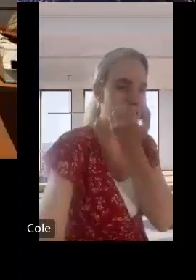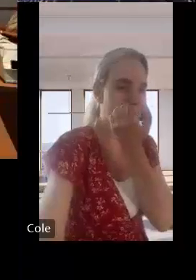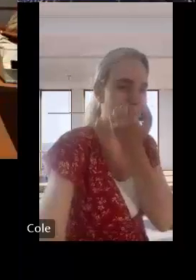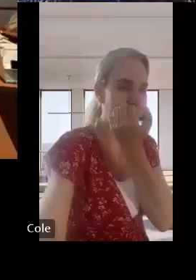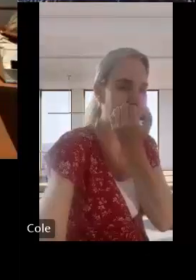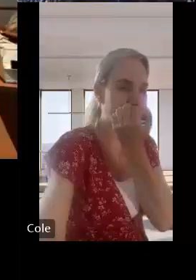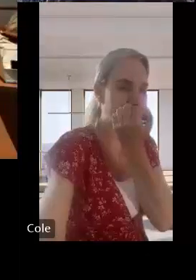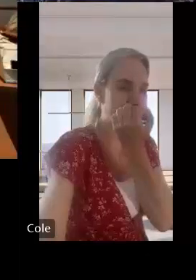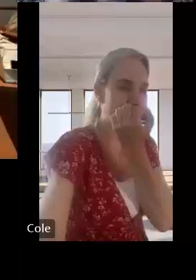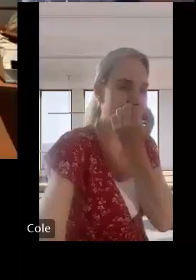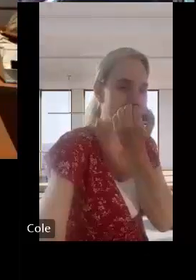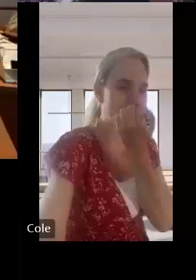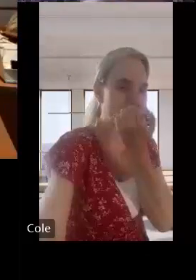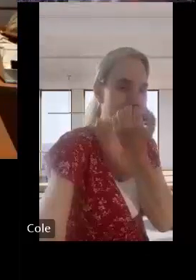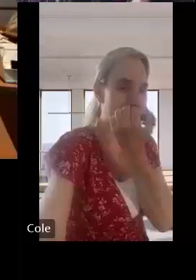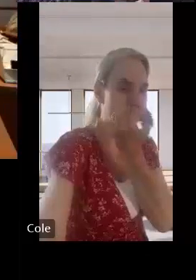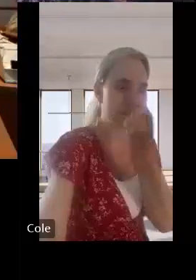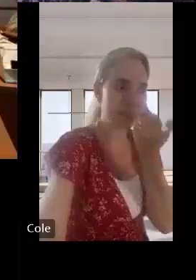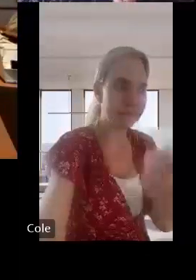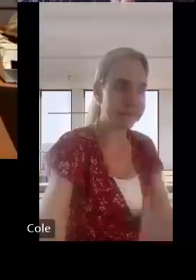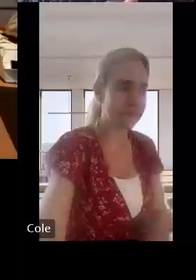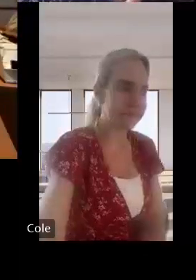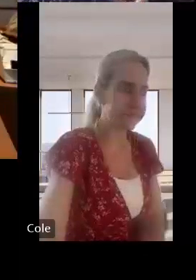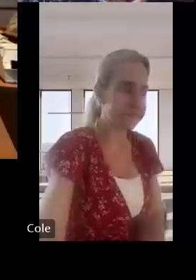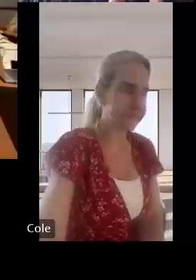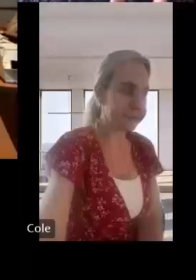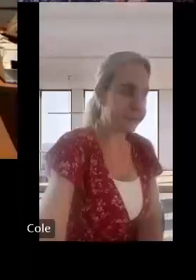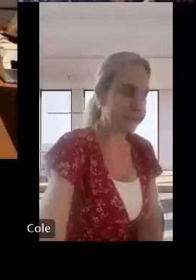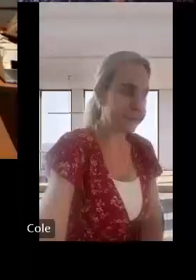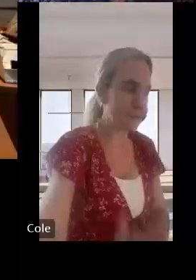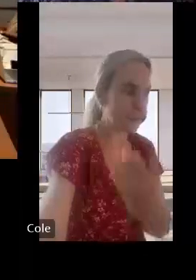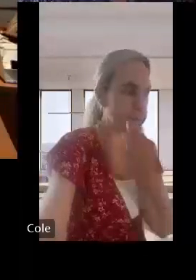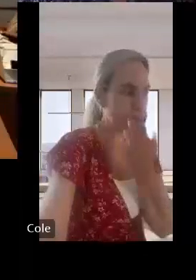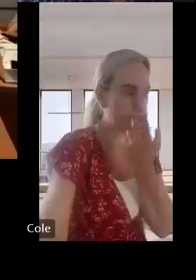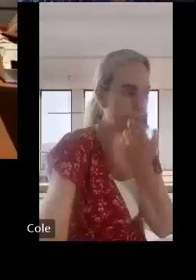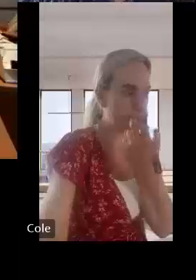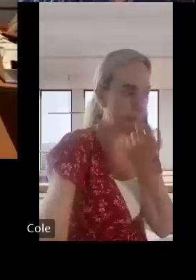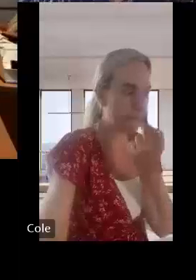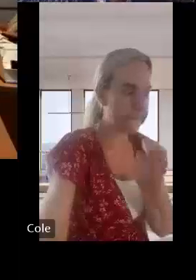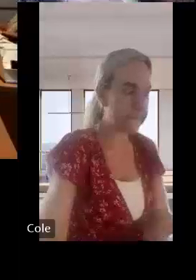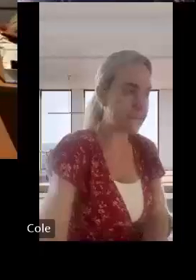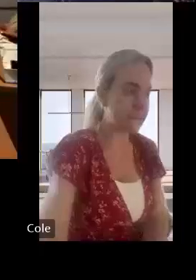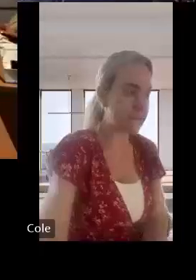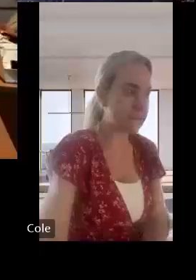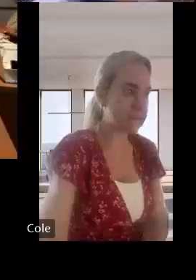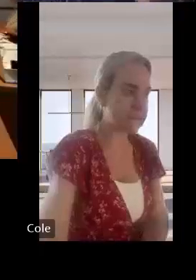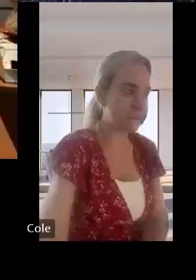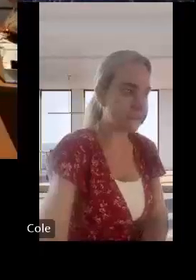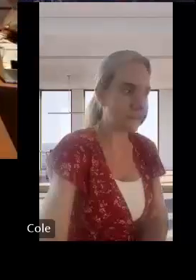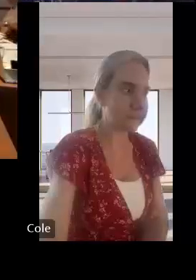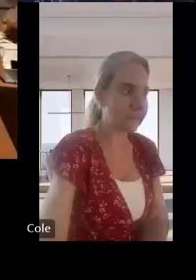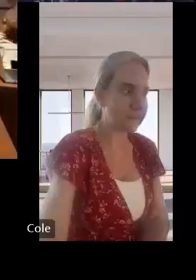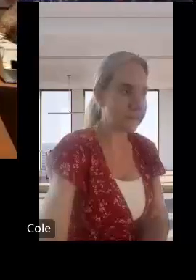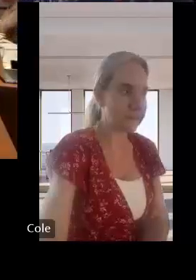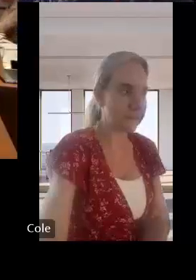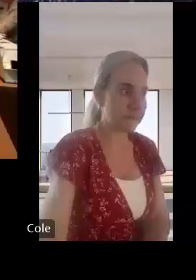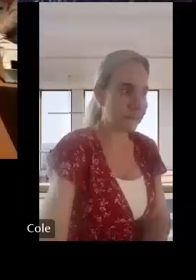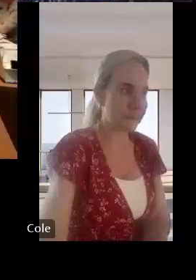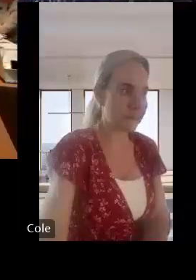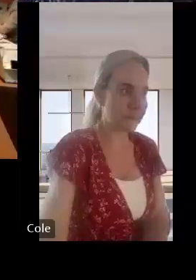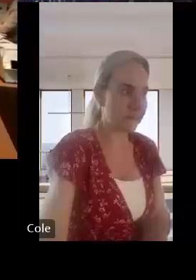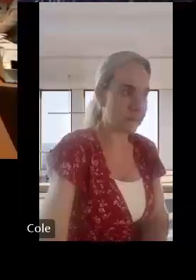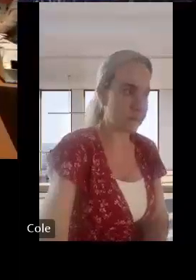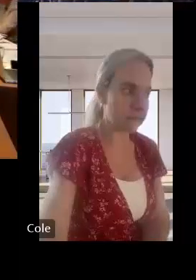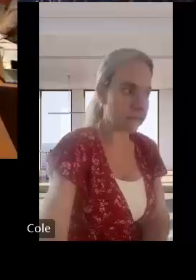Absolutely. Sure. So these are, again, predominantly our students who identify as Indigenous, who are obviously